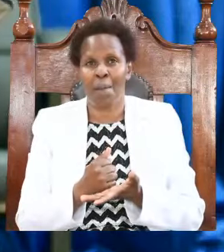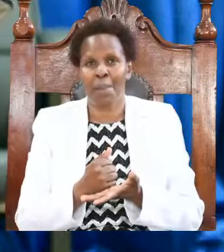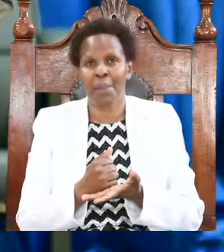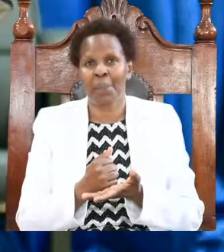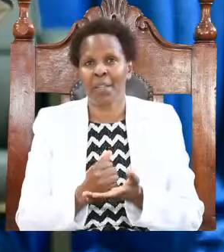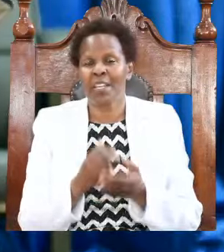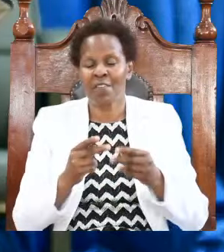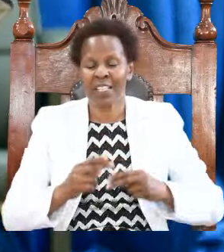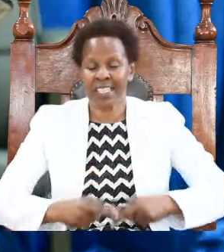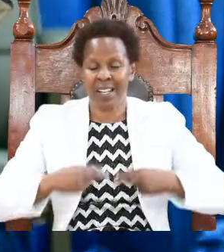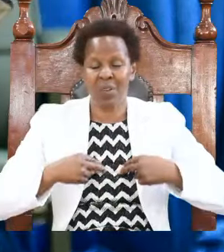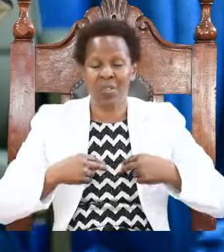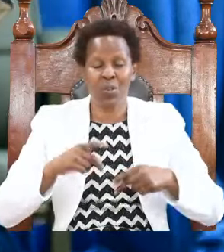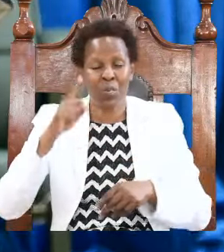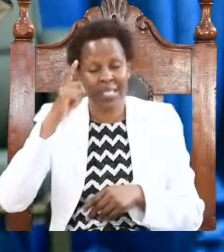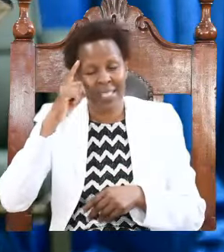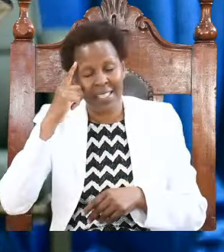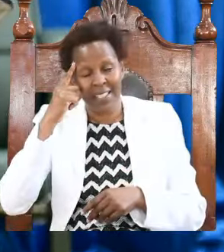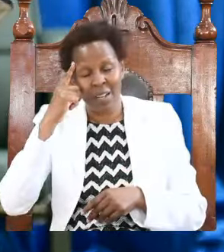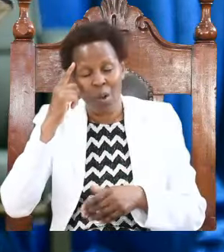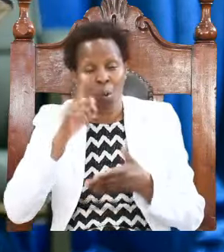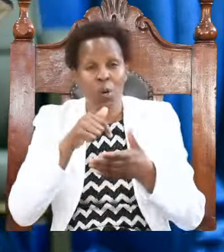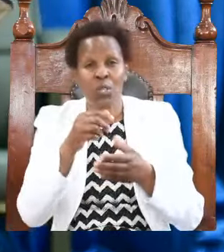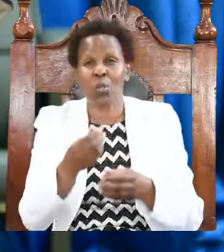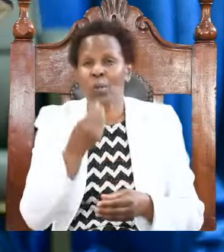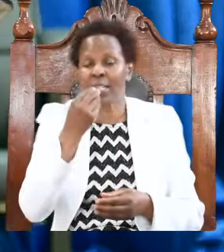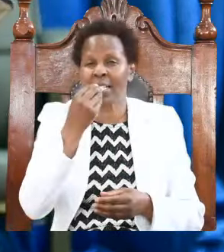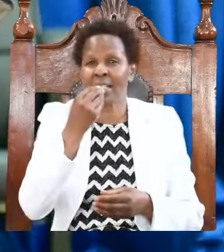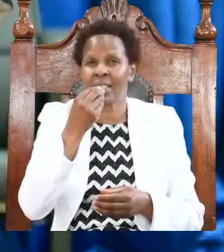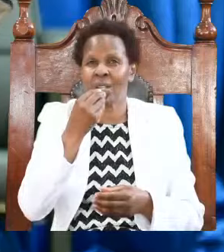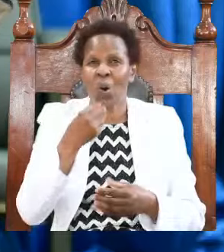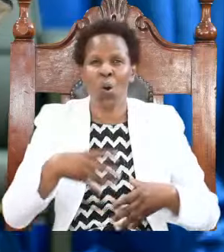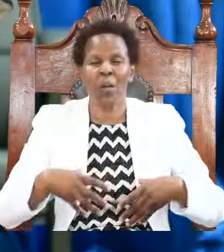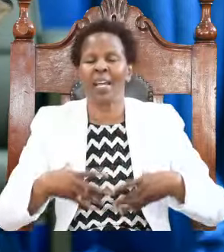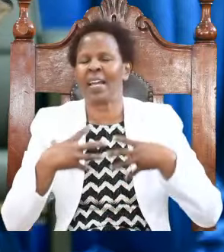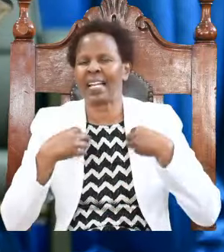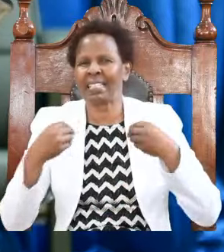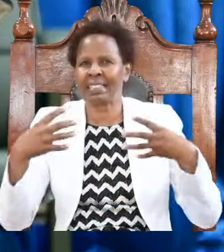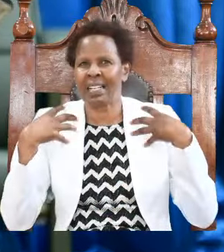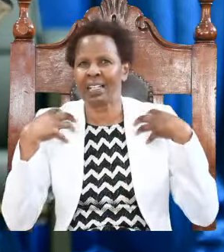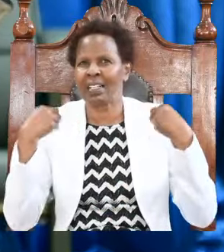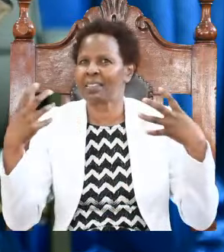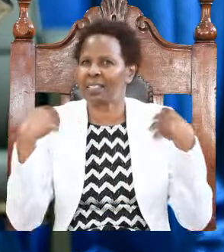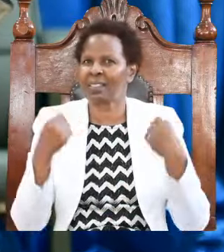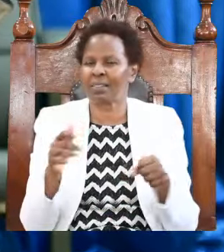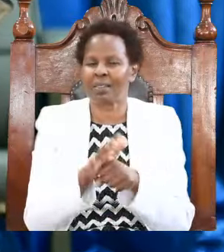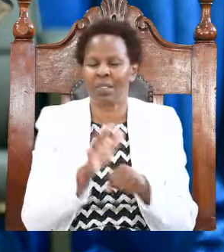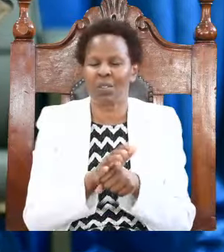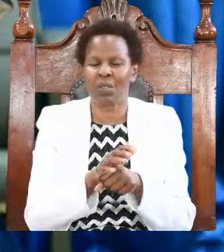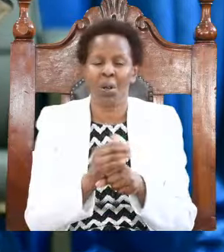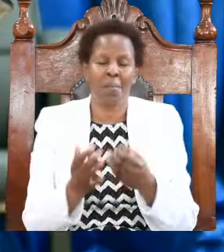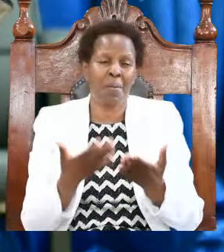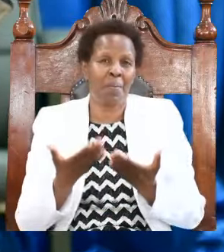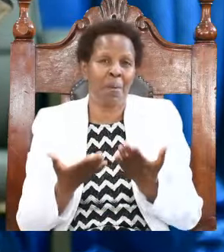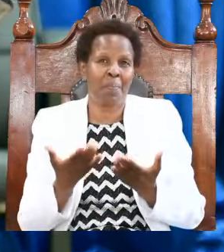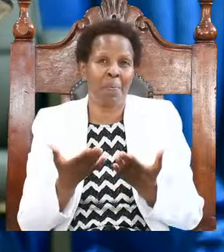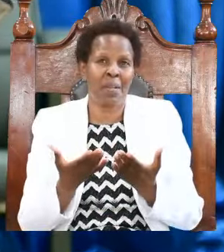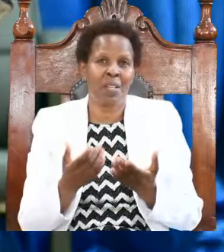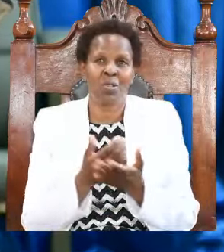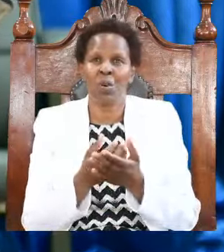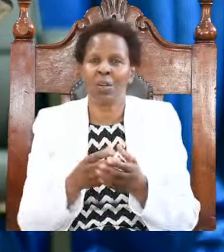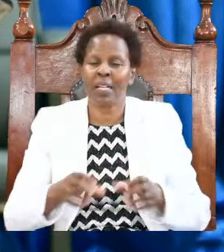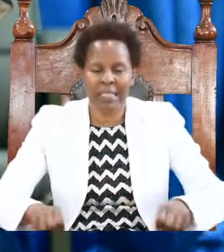kind of food I eat. I will even exercise. I might even decide, you know, to subscribe, you know, in a gym